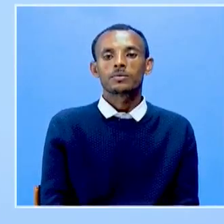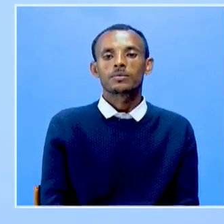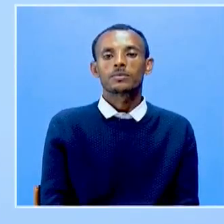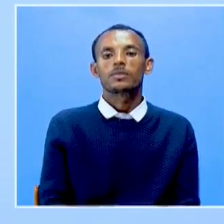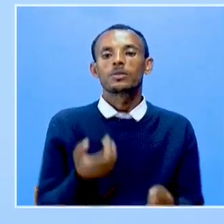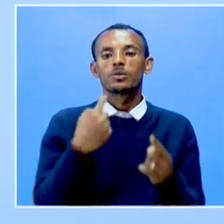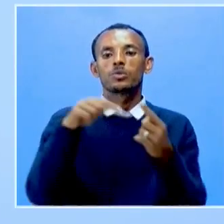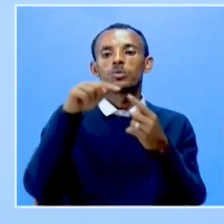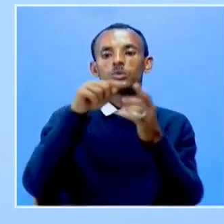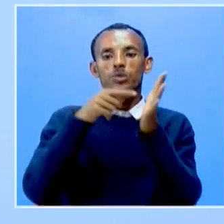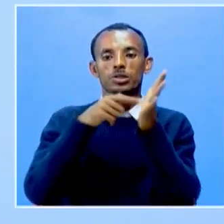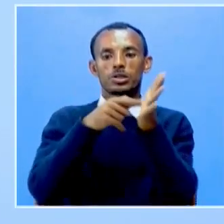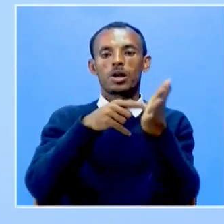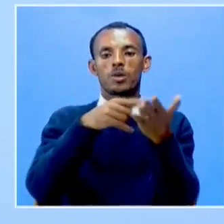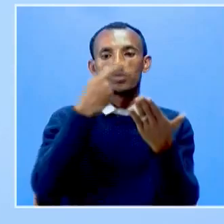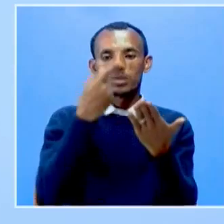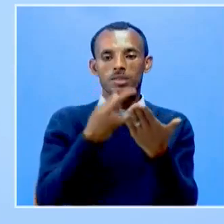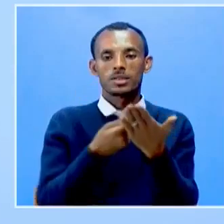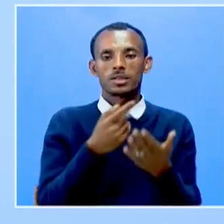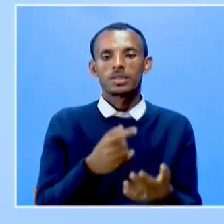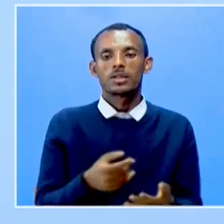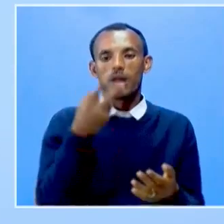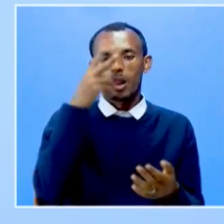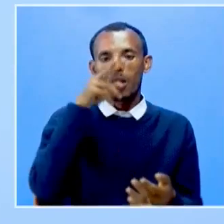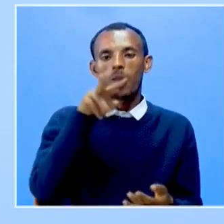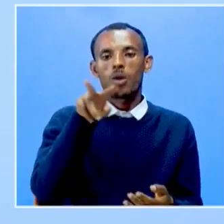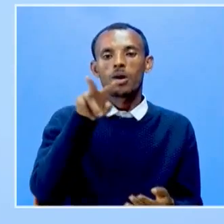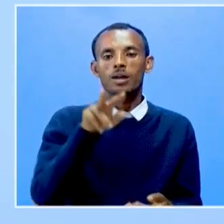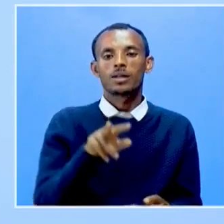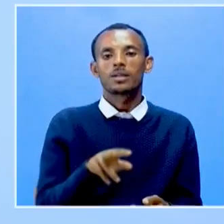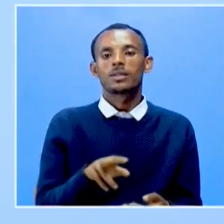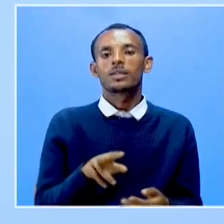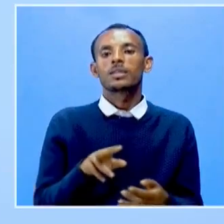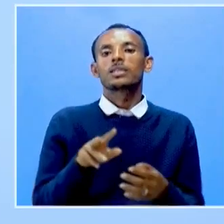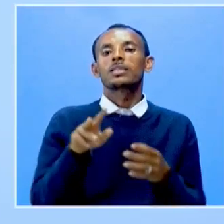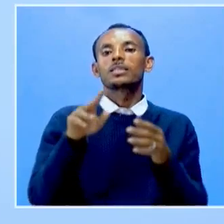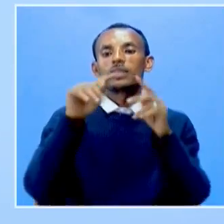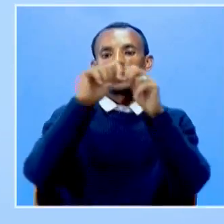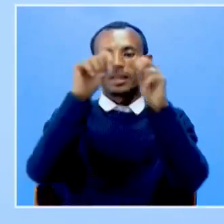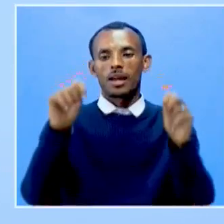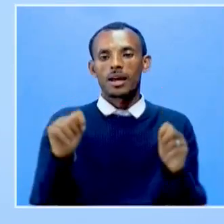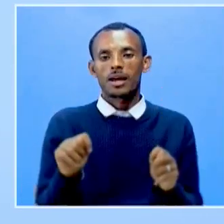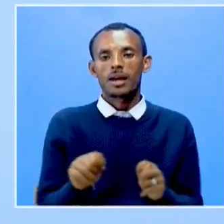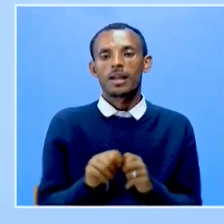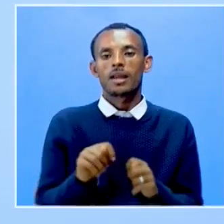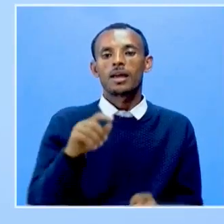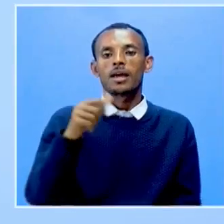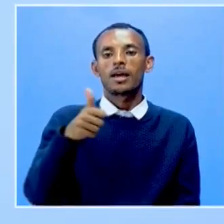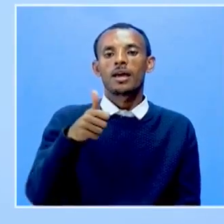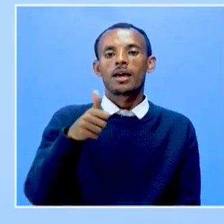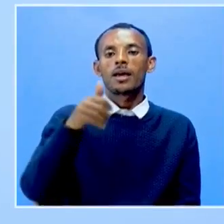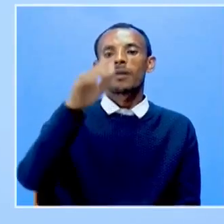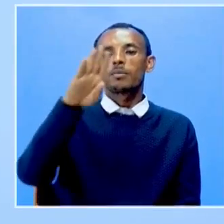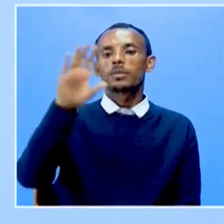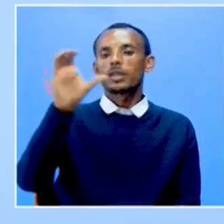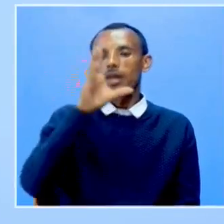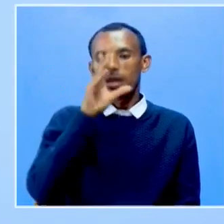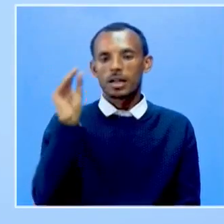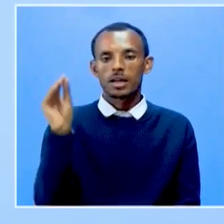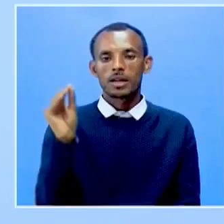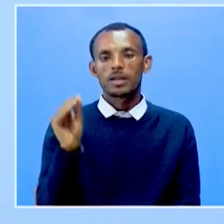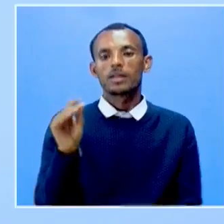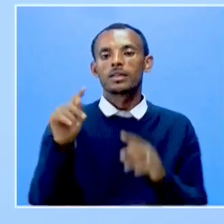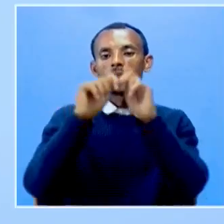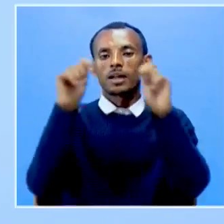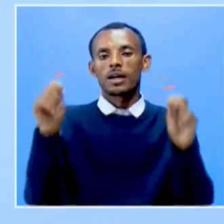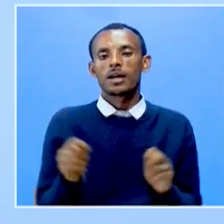to show this, look the triangles ABC and